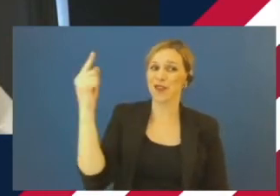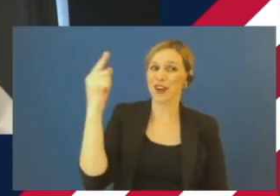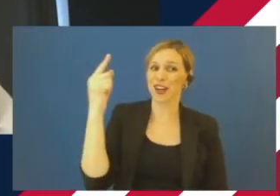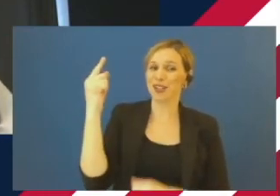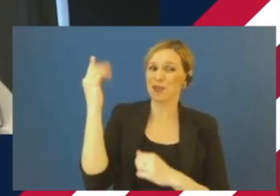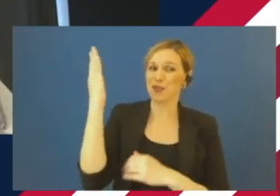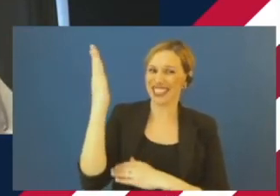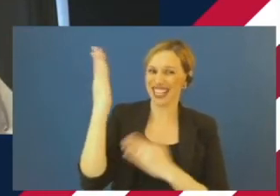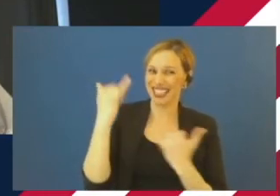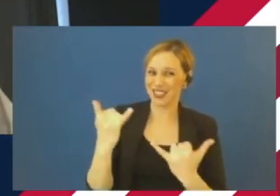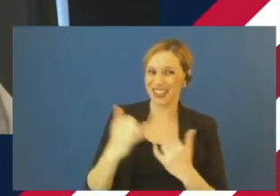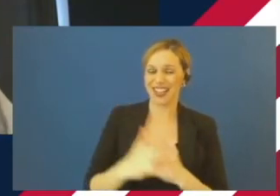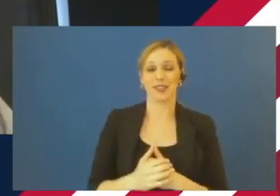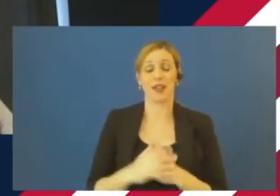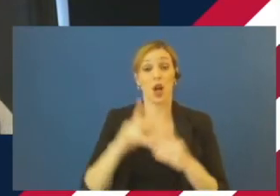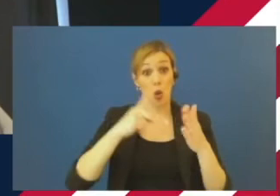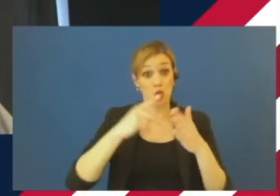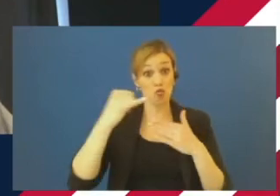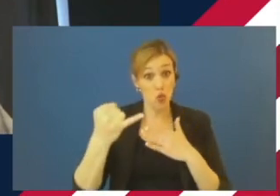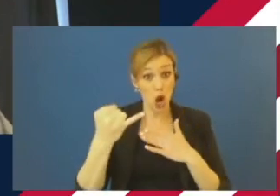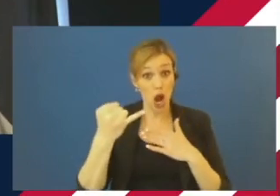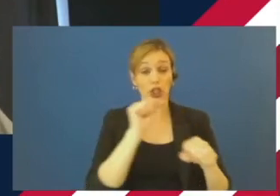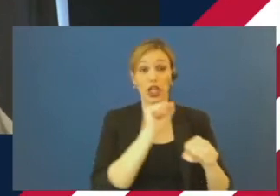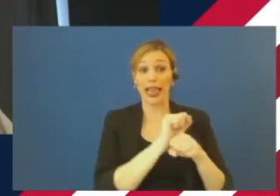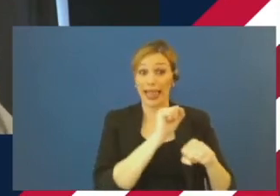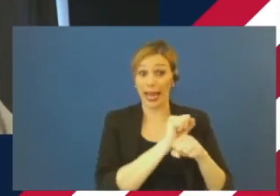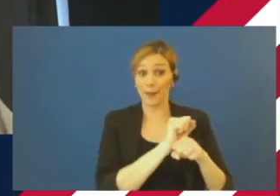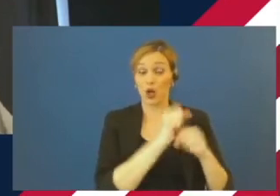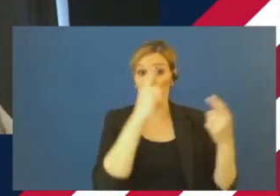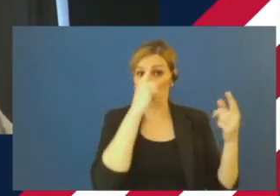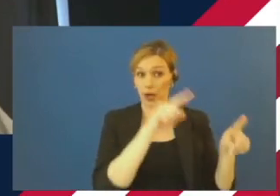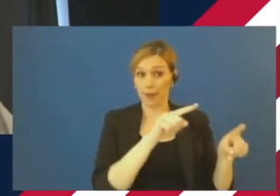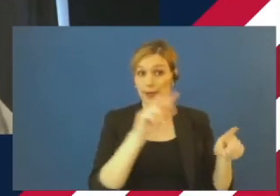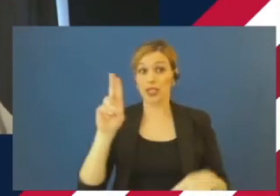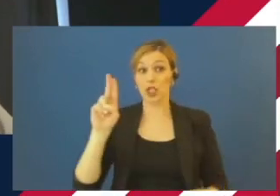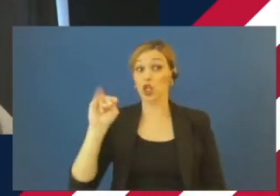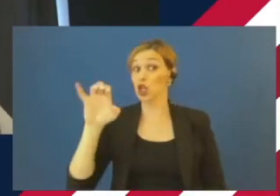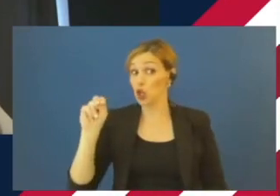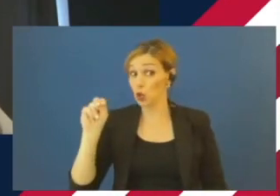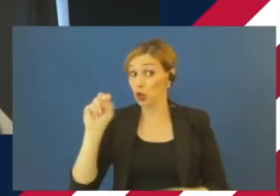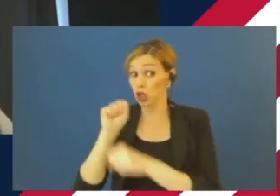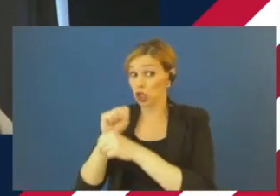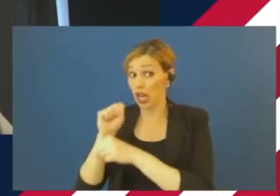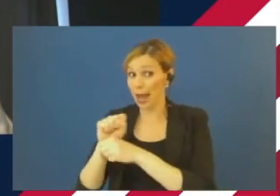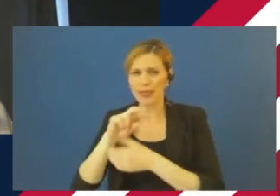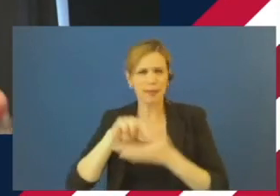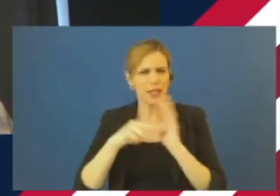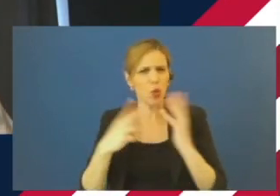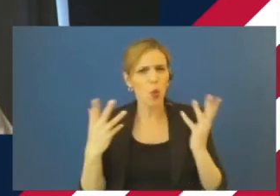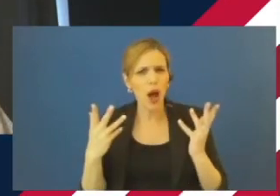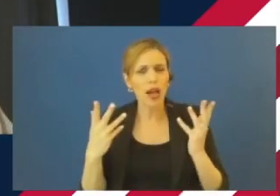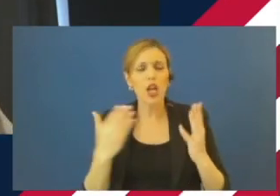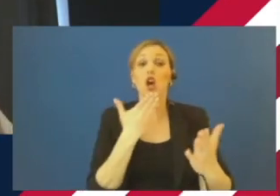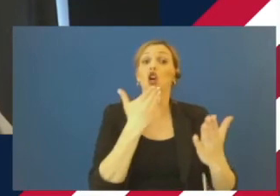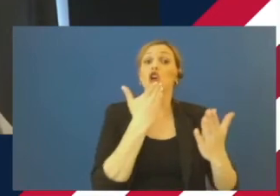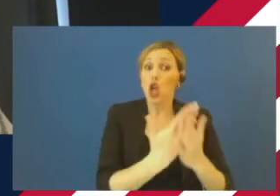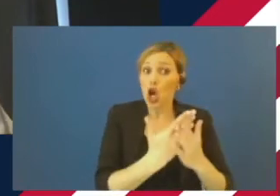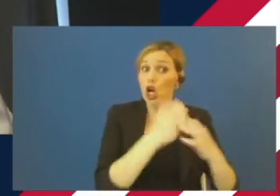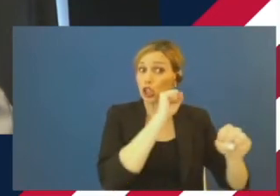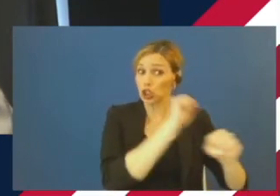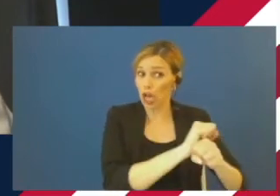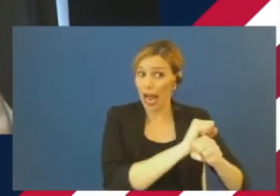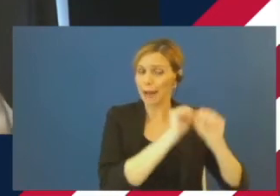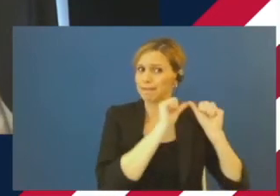Project labor agreements and union jobs mean good jobs with good wages. When people hear the